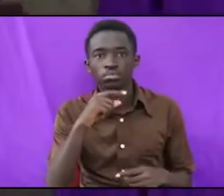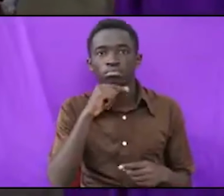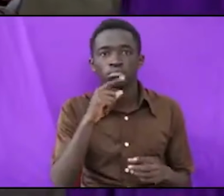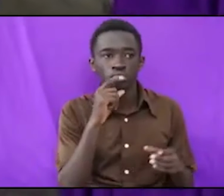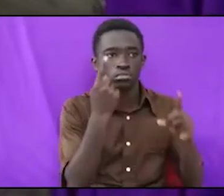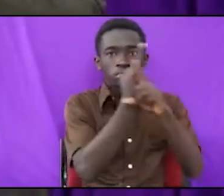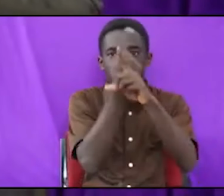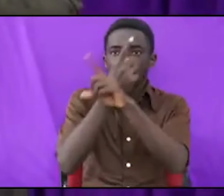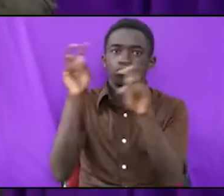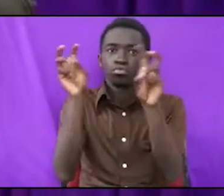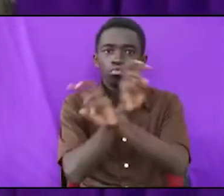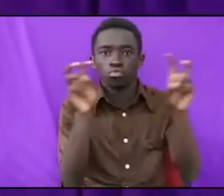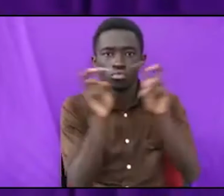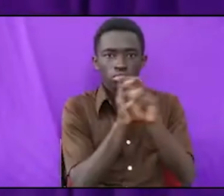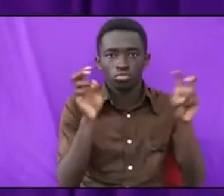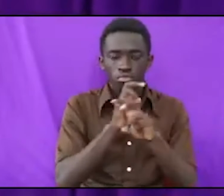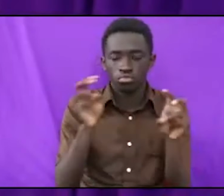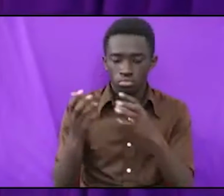could not